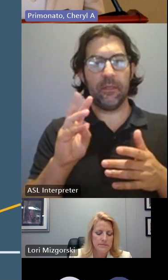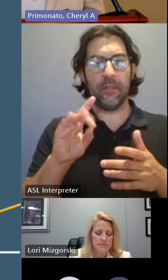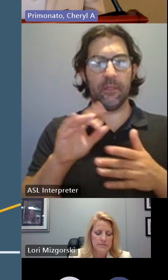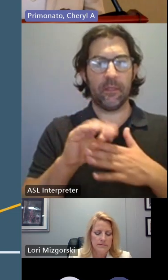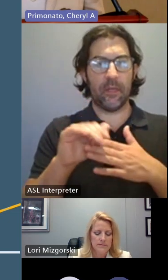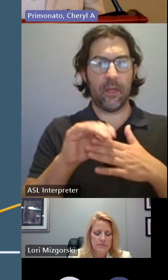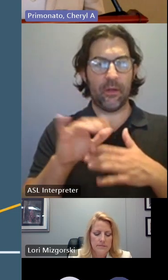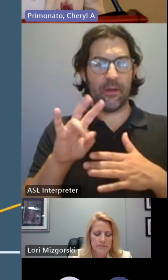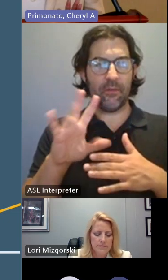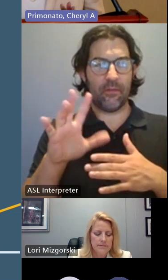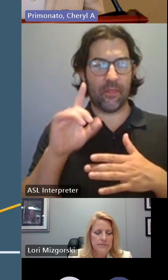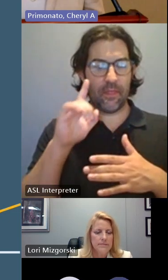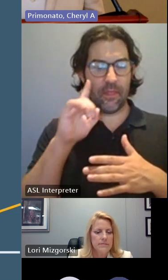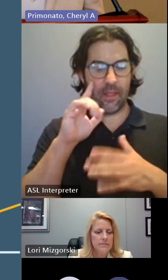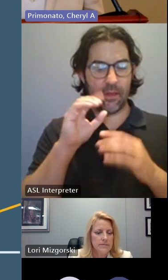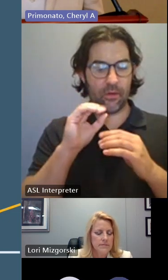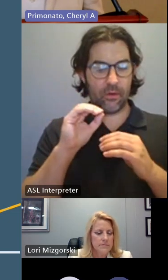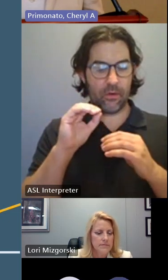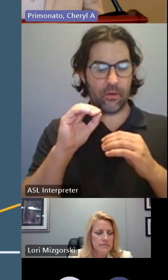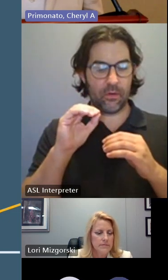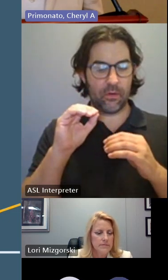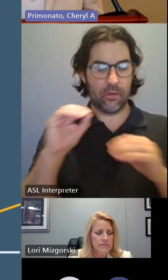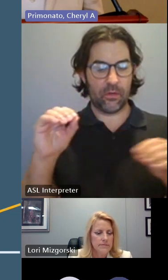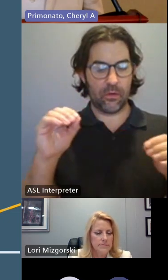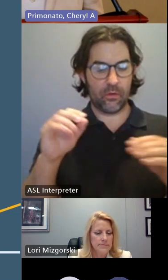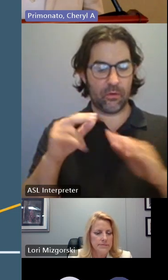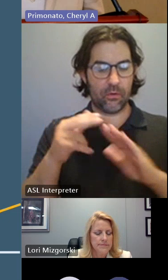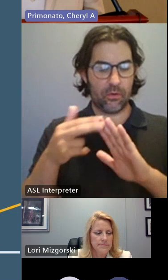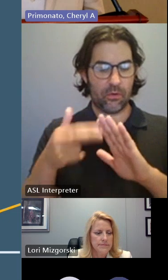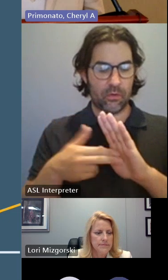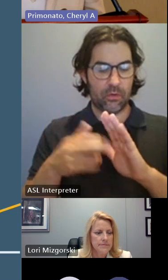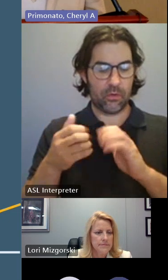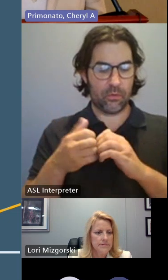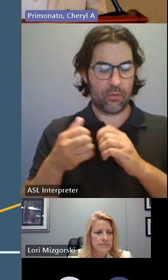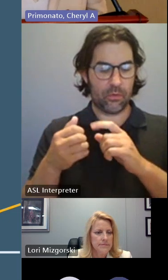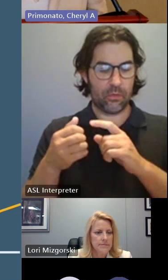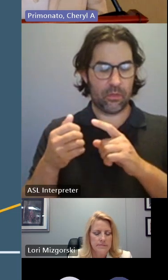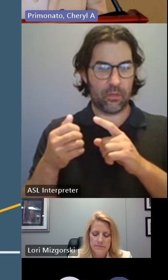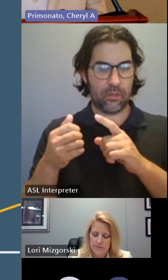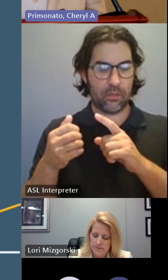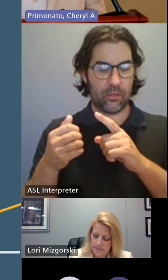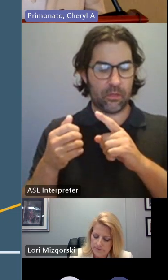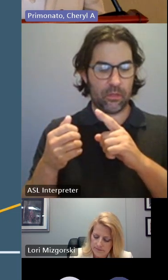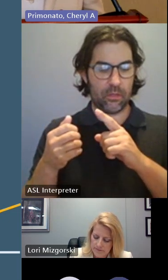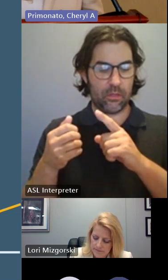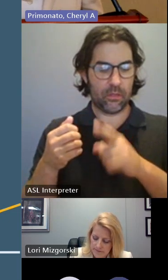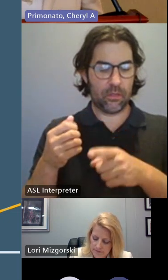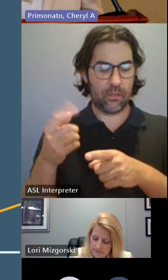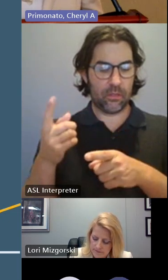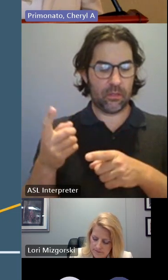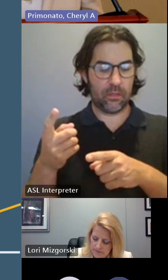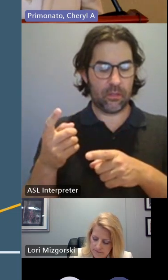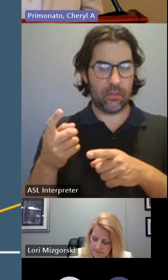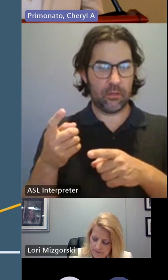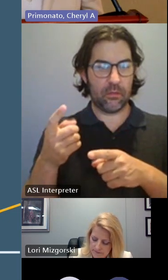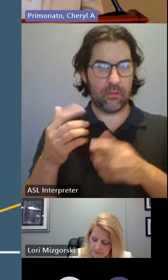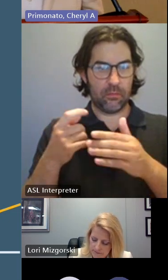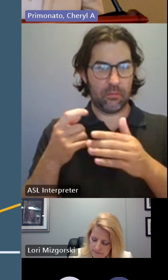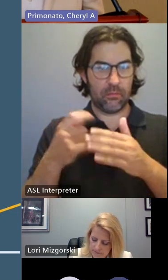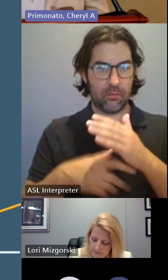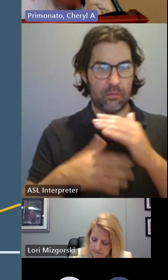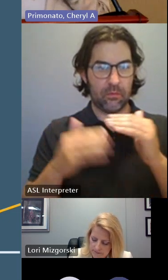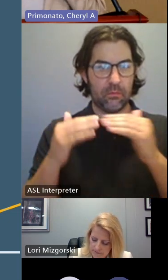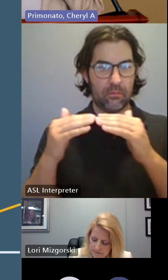$221,768.75. There has been no previous contract for these components, but staff have determined that the pricing to be fair and reasonable